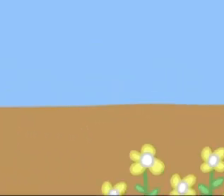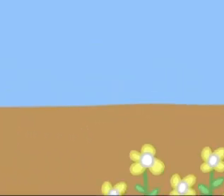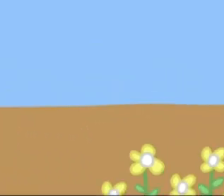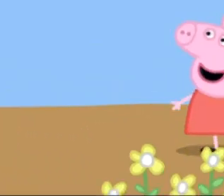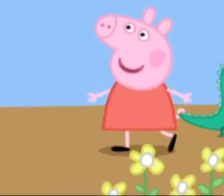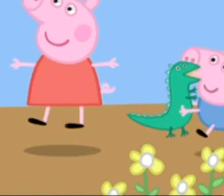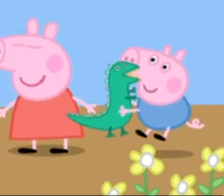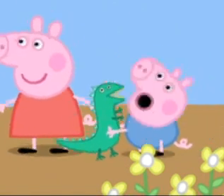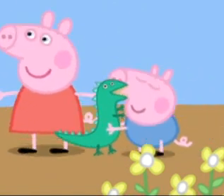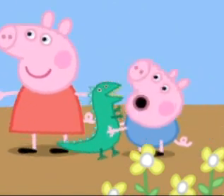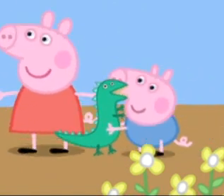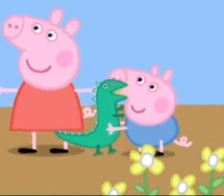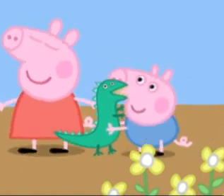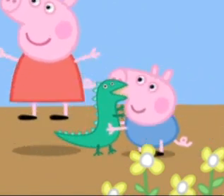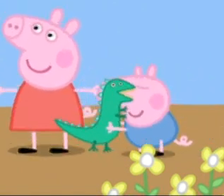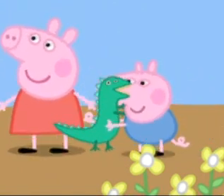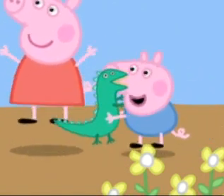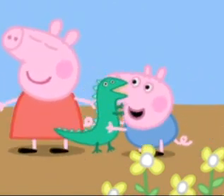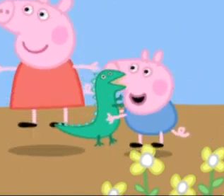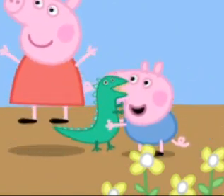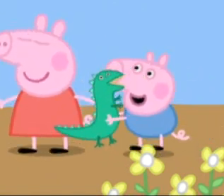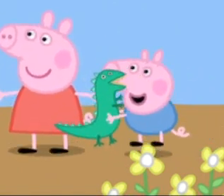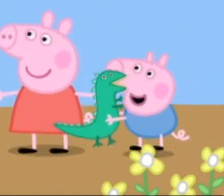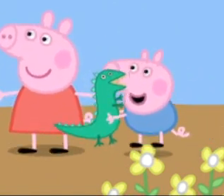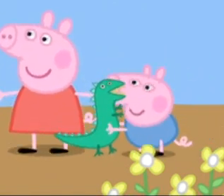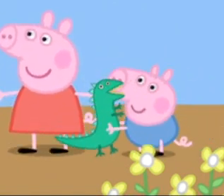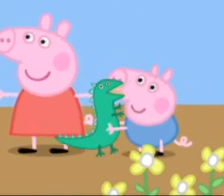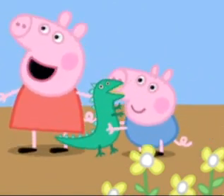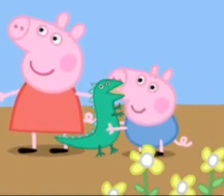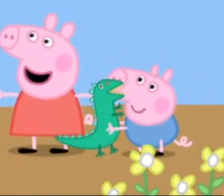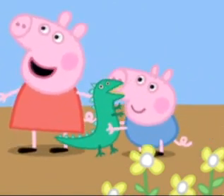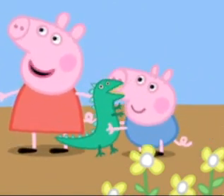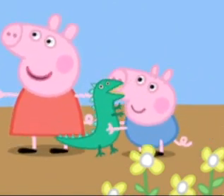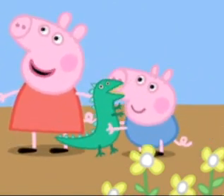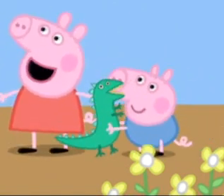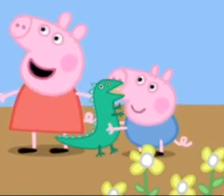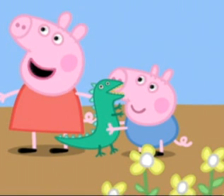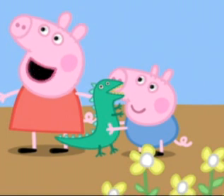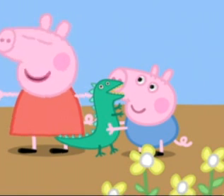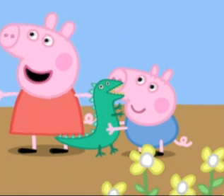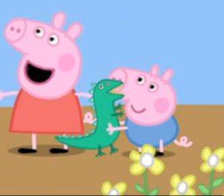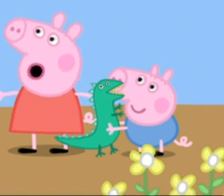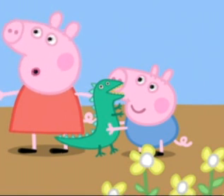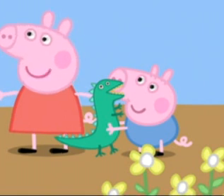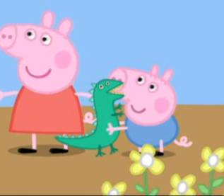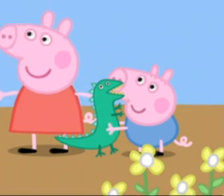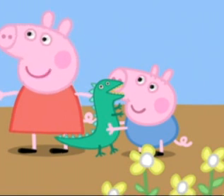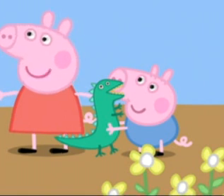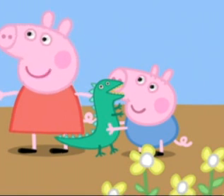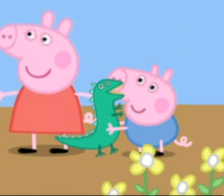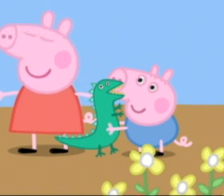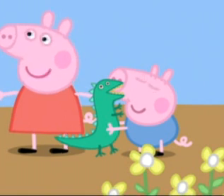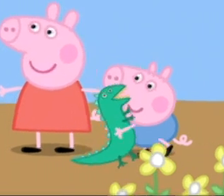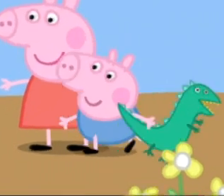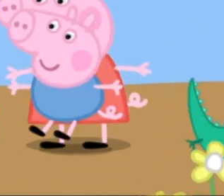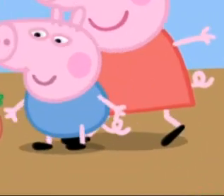Grandpa, we're back. Peppa and George have come to play again. Grandpa, did my plant grow?